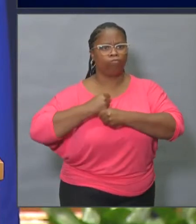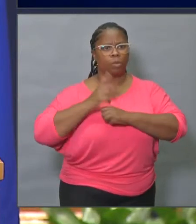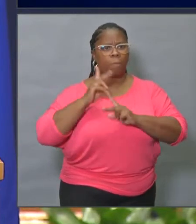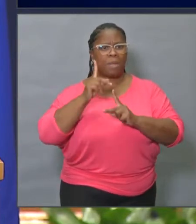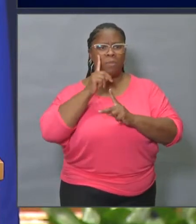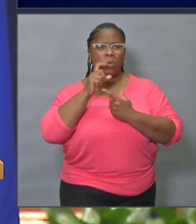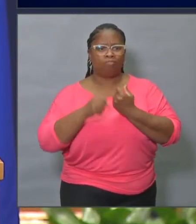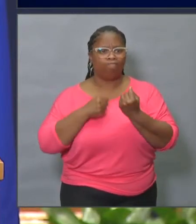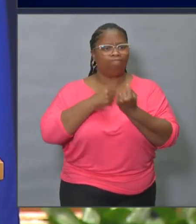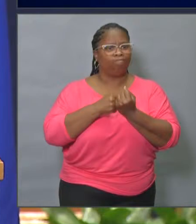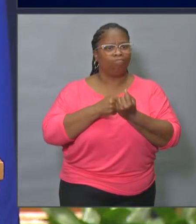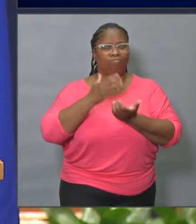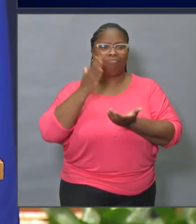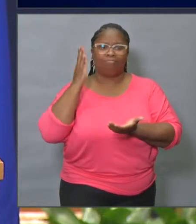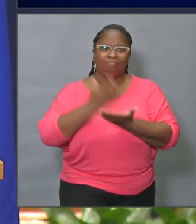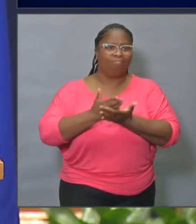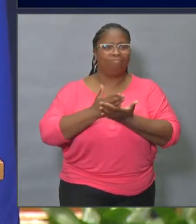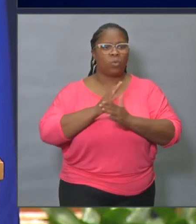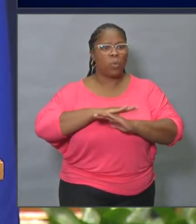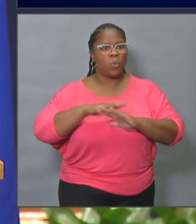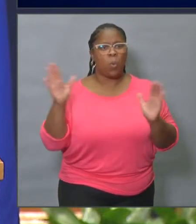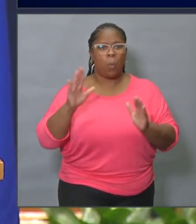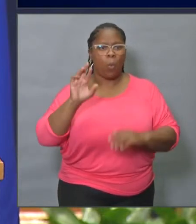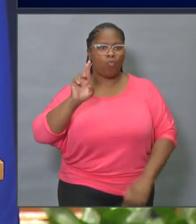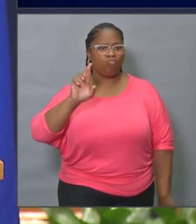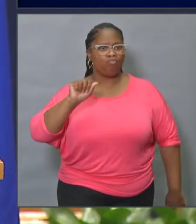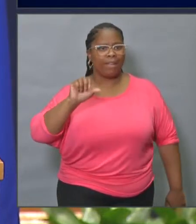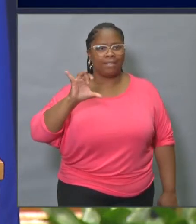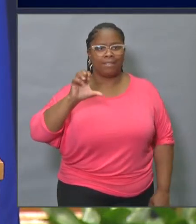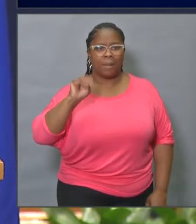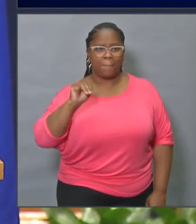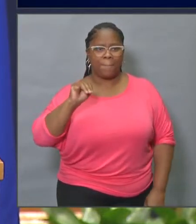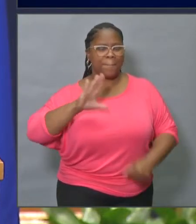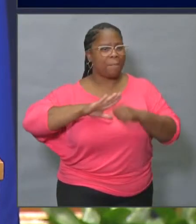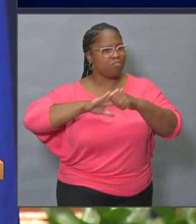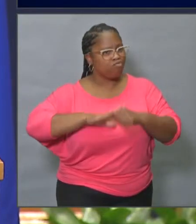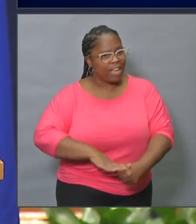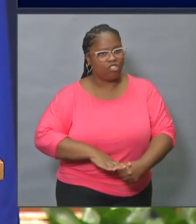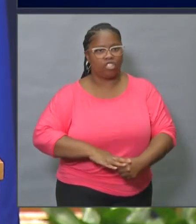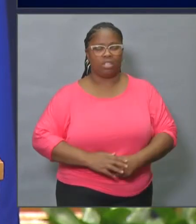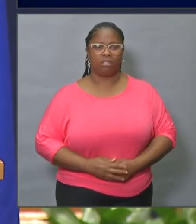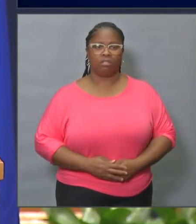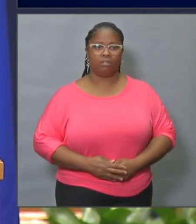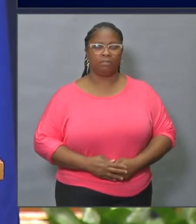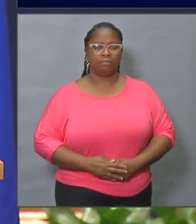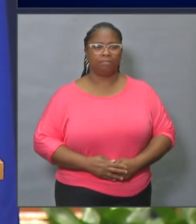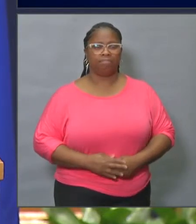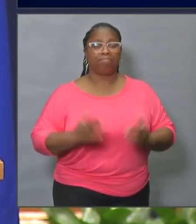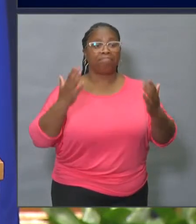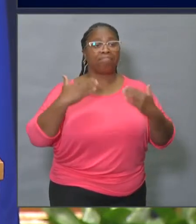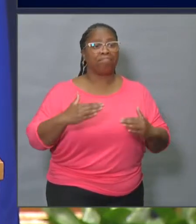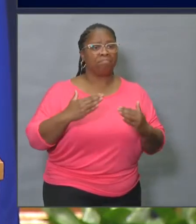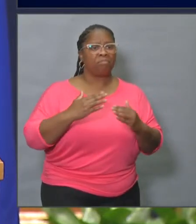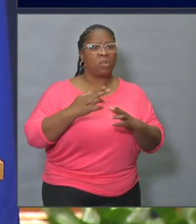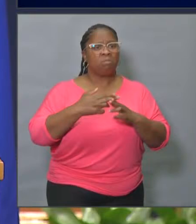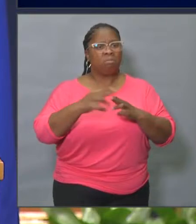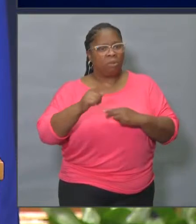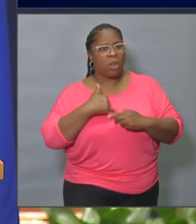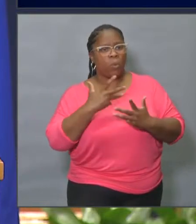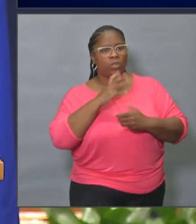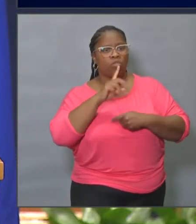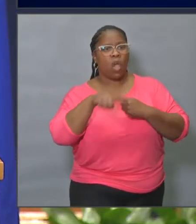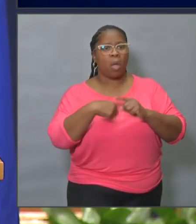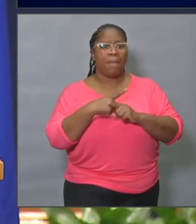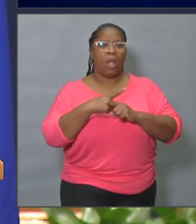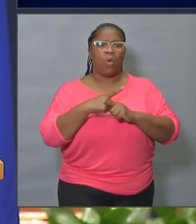and oppression. I do also want to talk for a minute about the risk of exposure to COVID-19 while you're